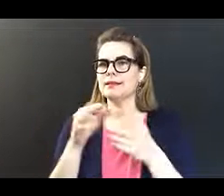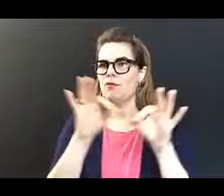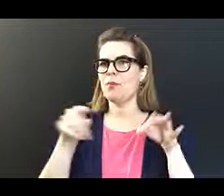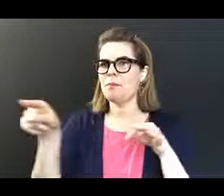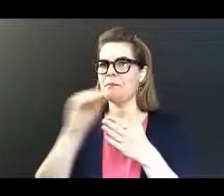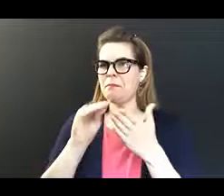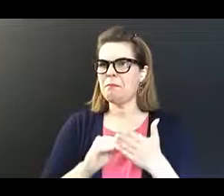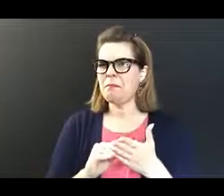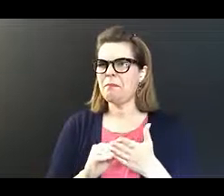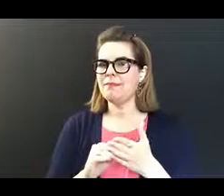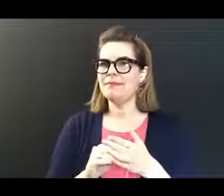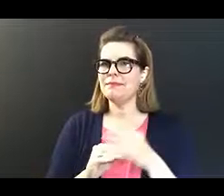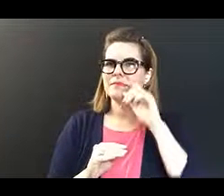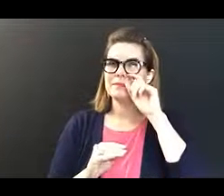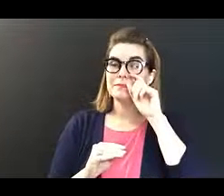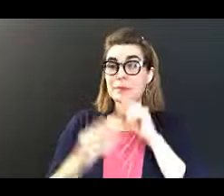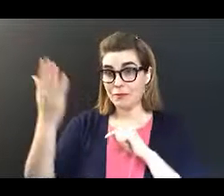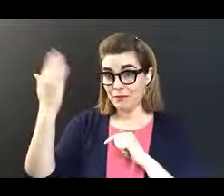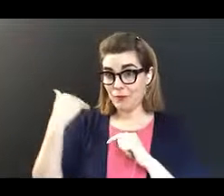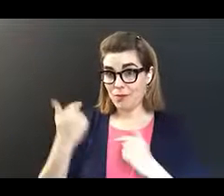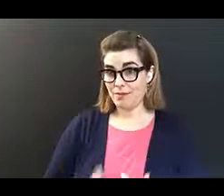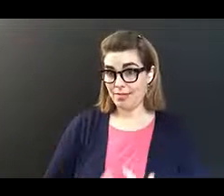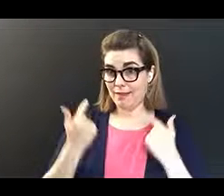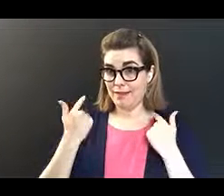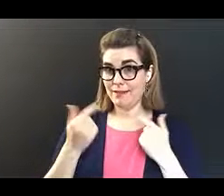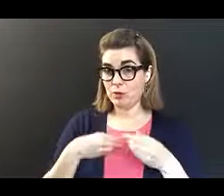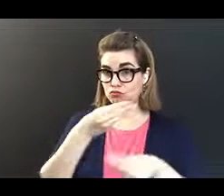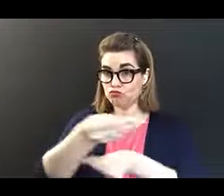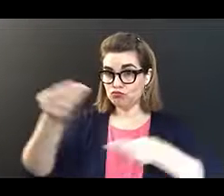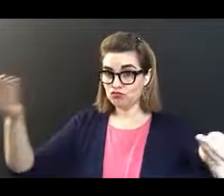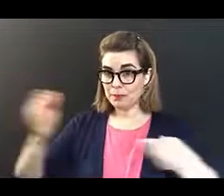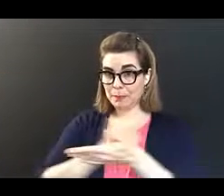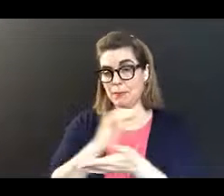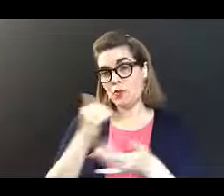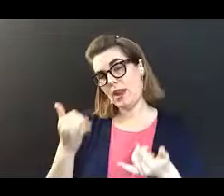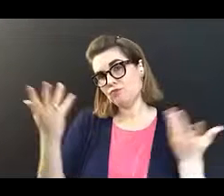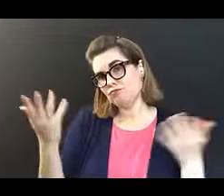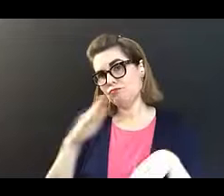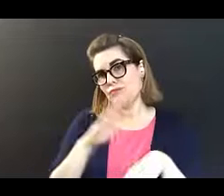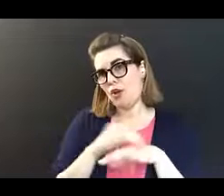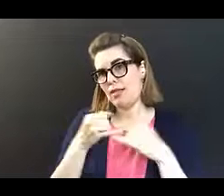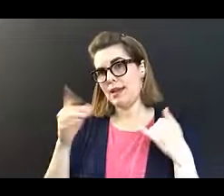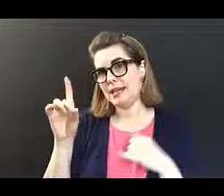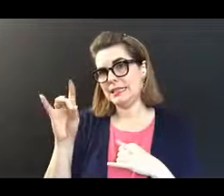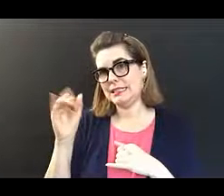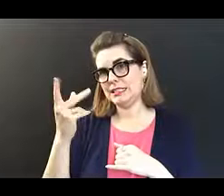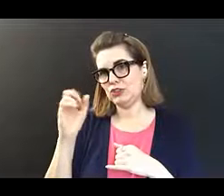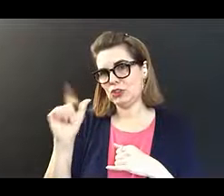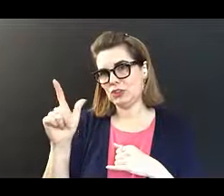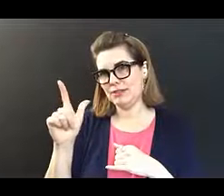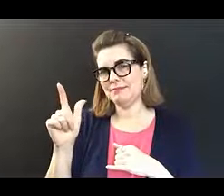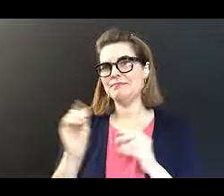paper forms we used to do in the past, we now have them digital. And so those will be coming out as